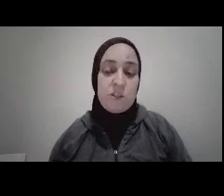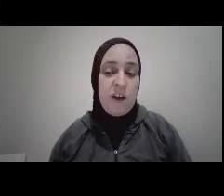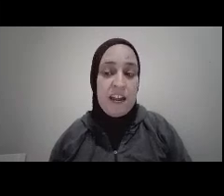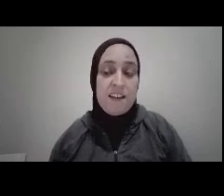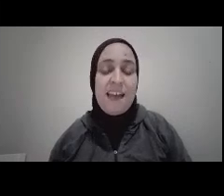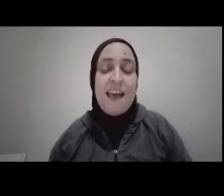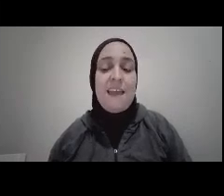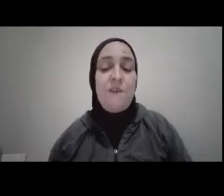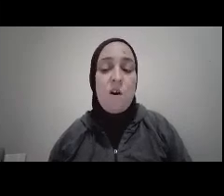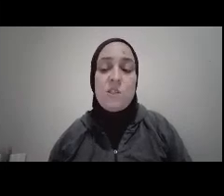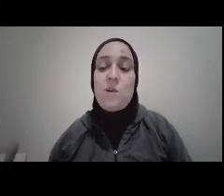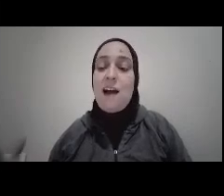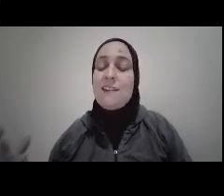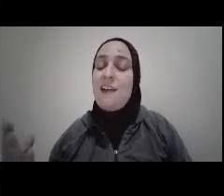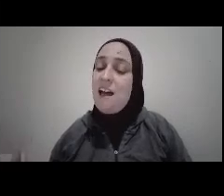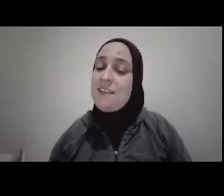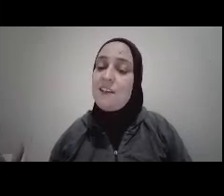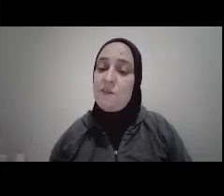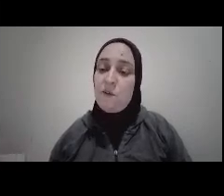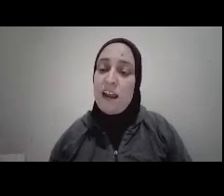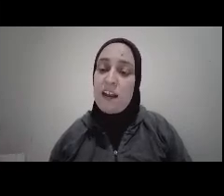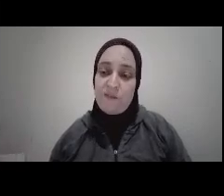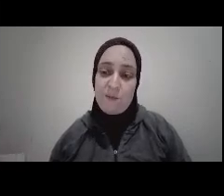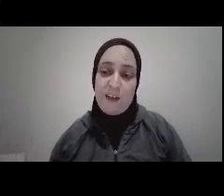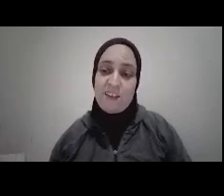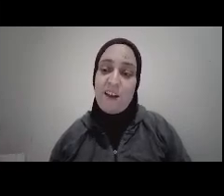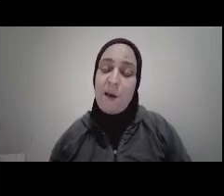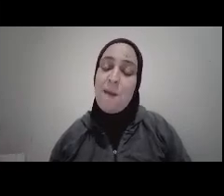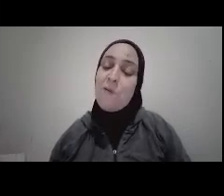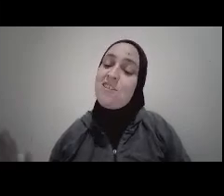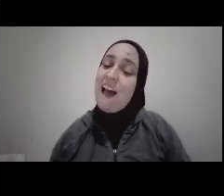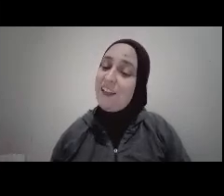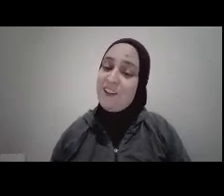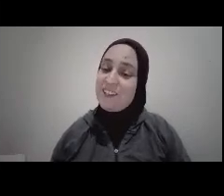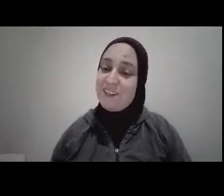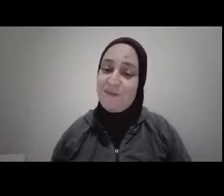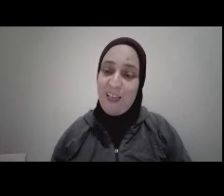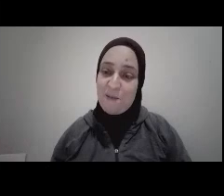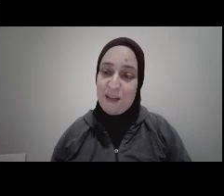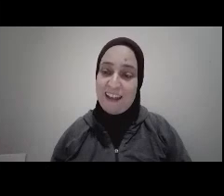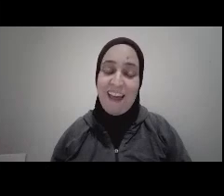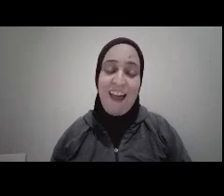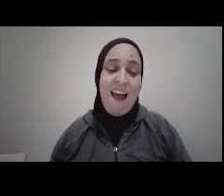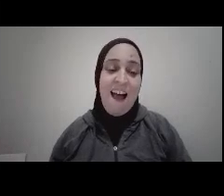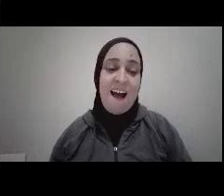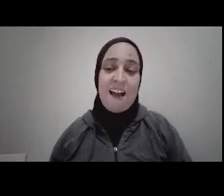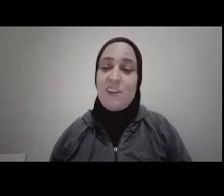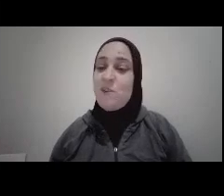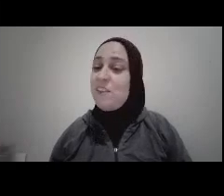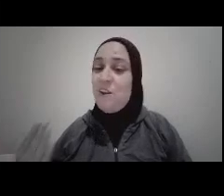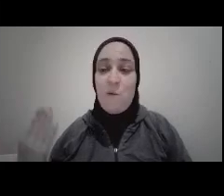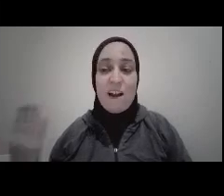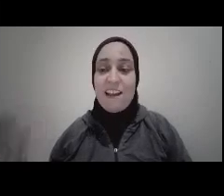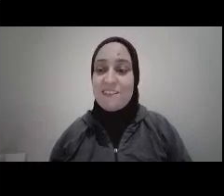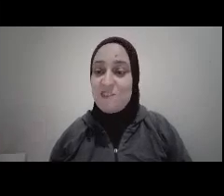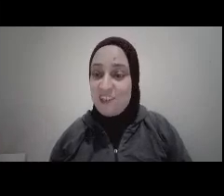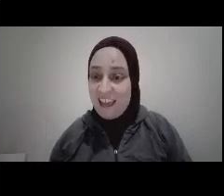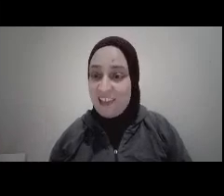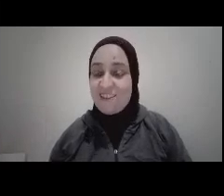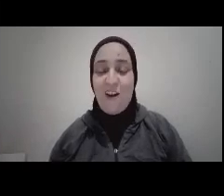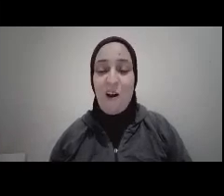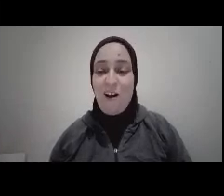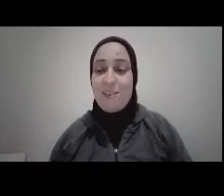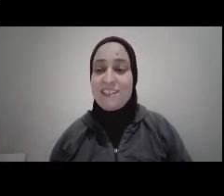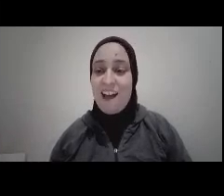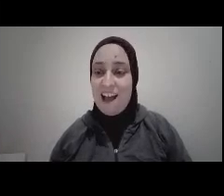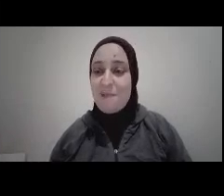developmental screenings. They've also got tons of great information about childhood development. Your little one is